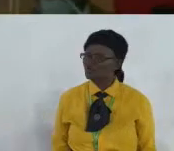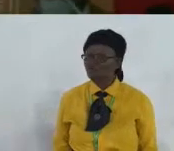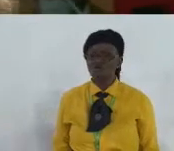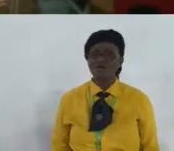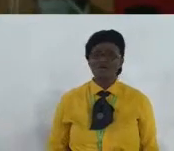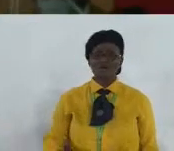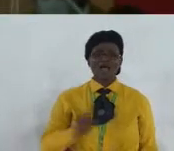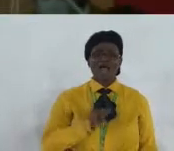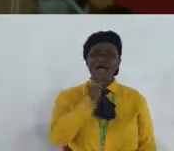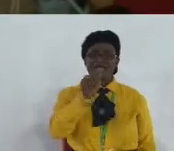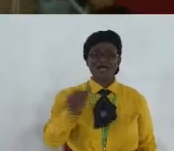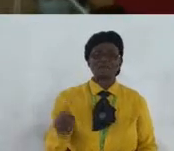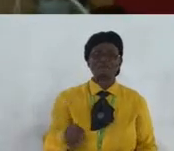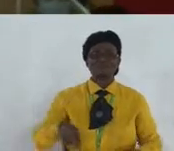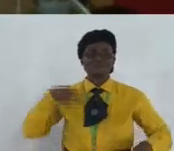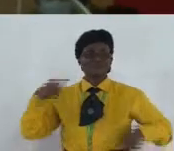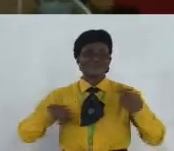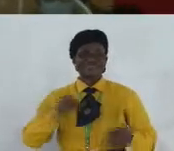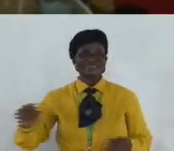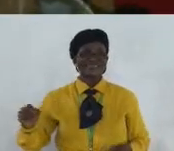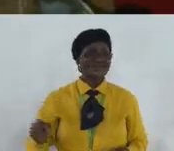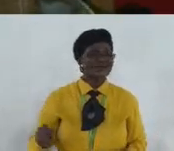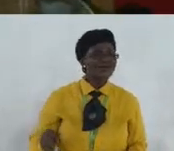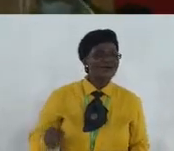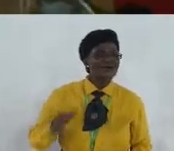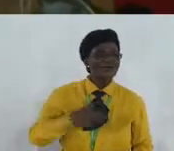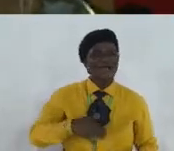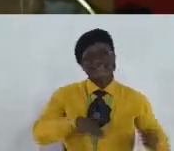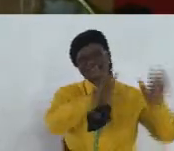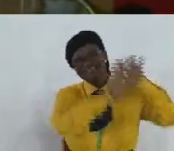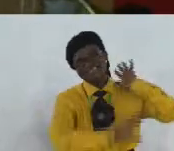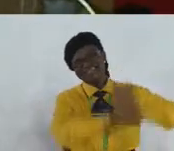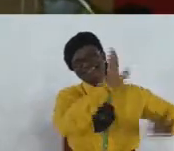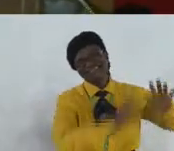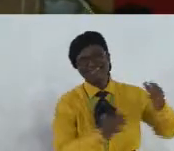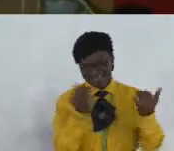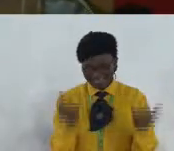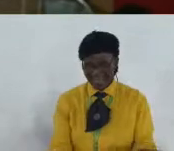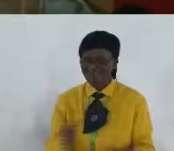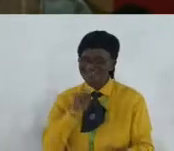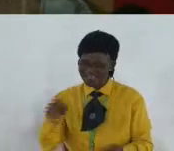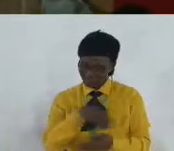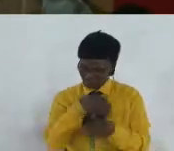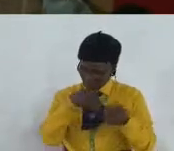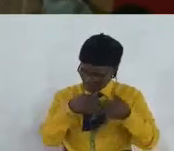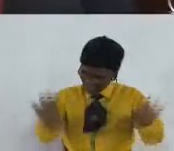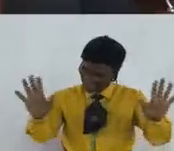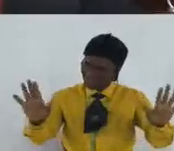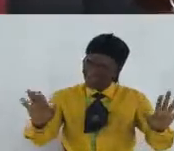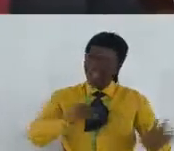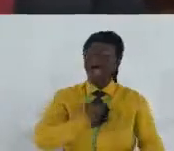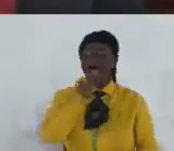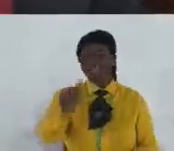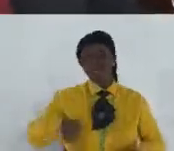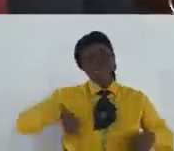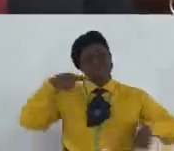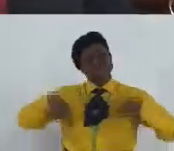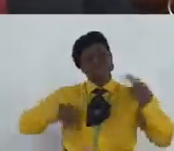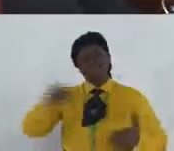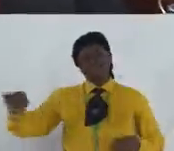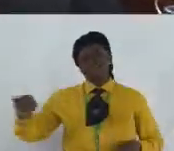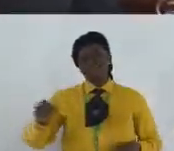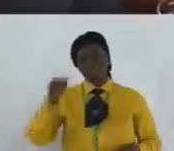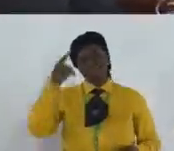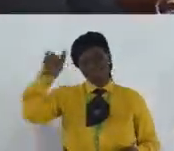I am rejoicing, my siege is now over. I am rejoicing that I am